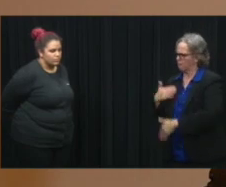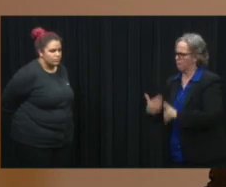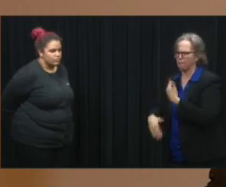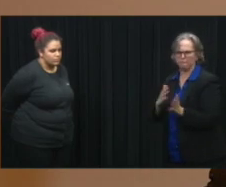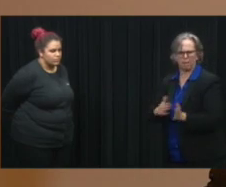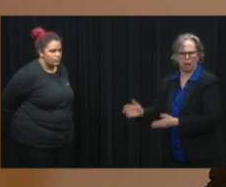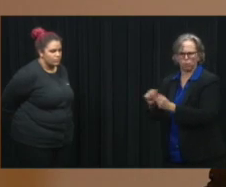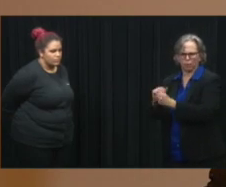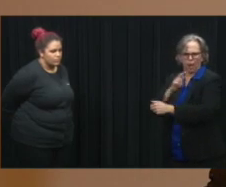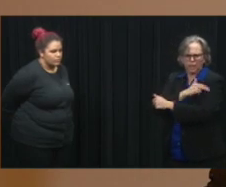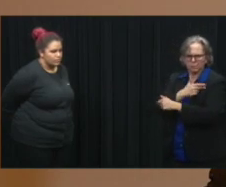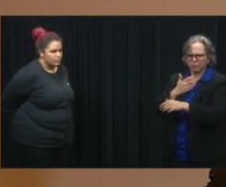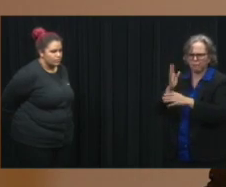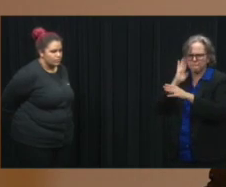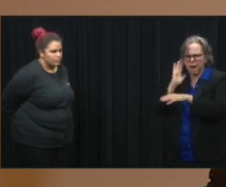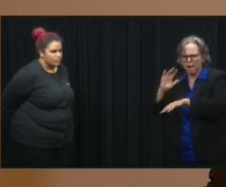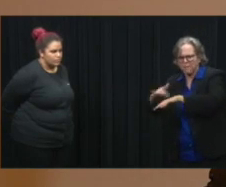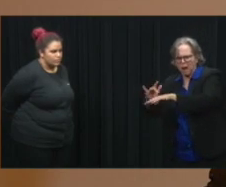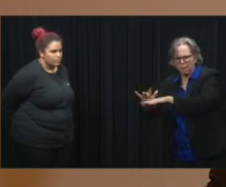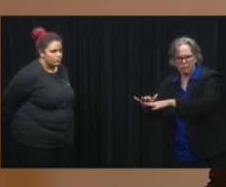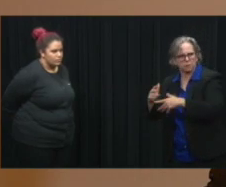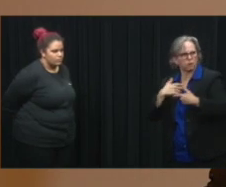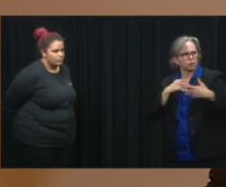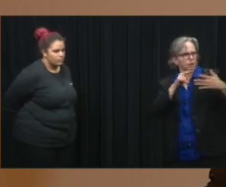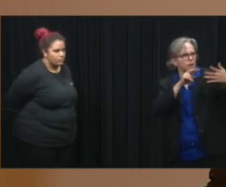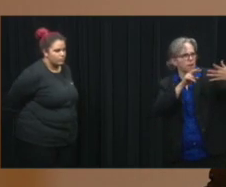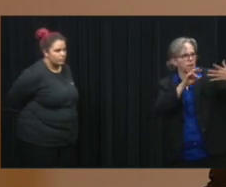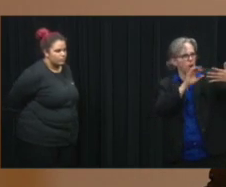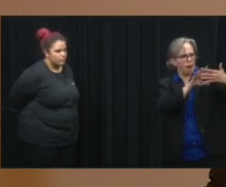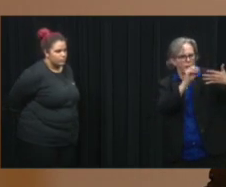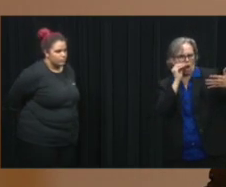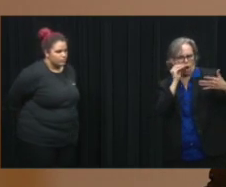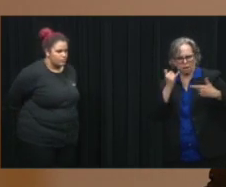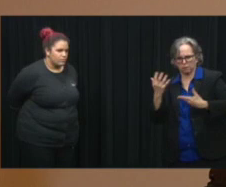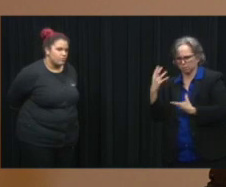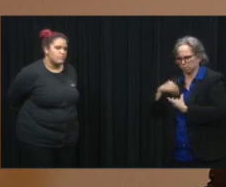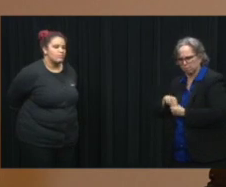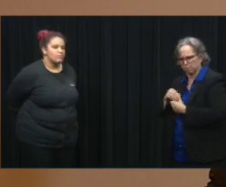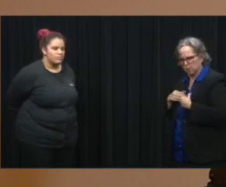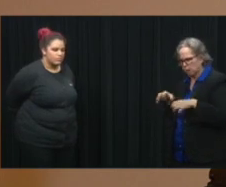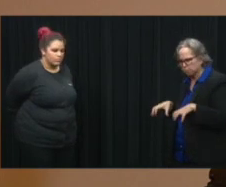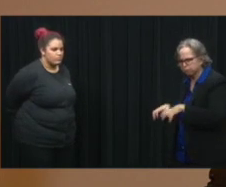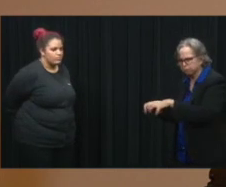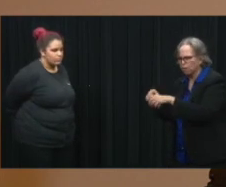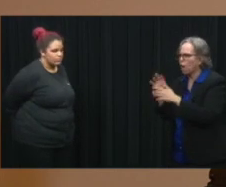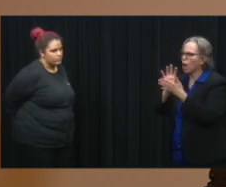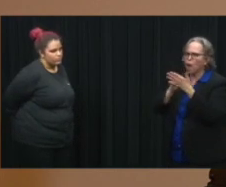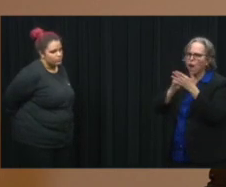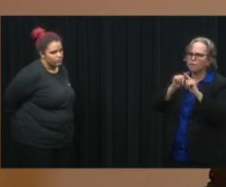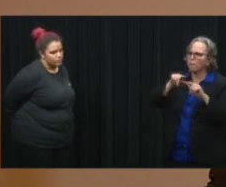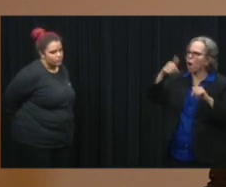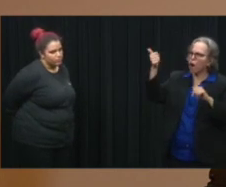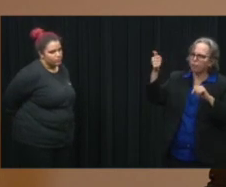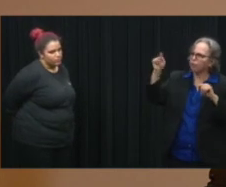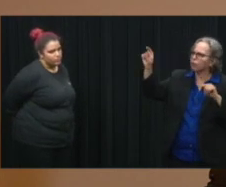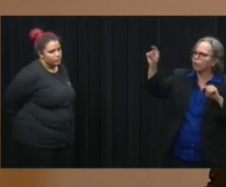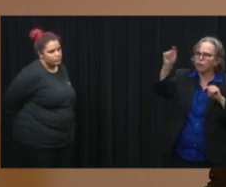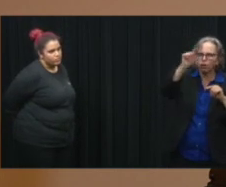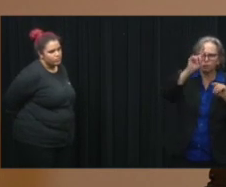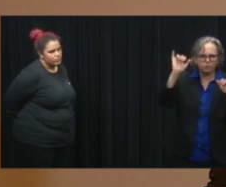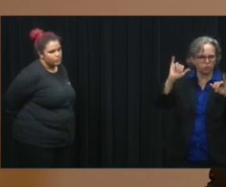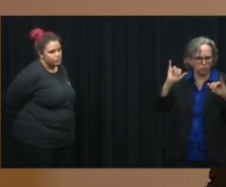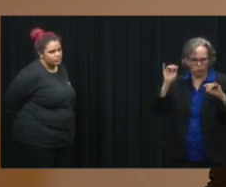even had Ohio-specific modeling, because we were learning from what's going on around. And I do